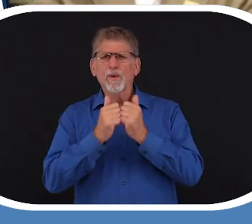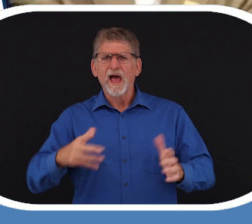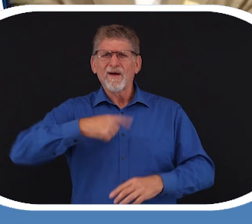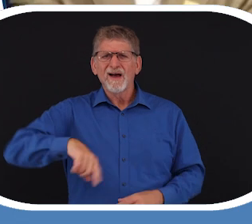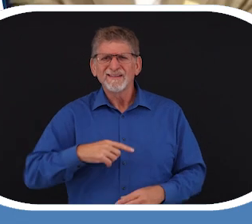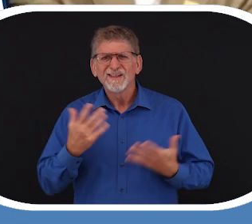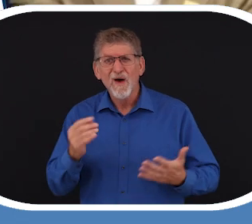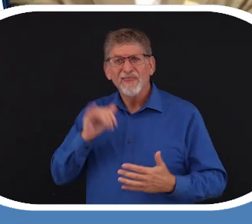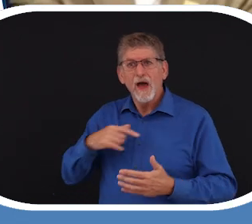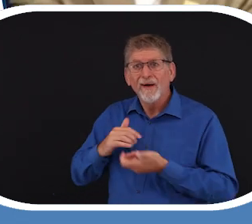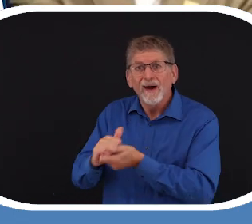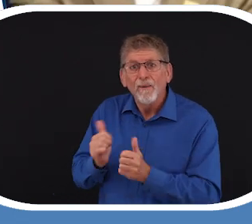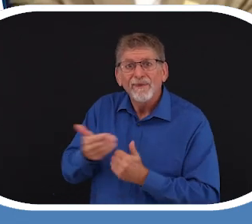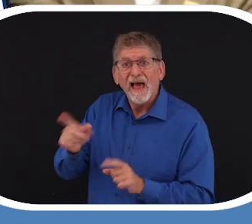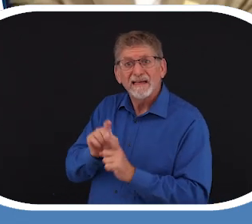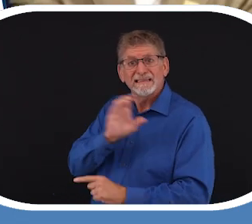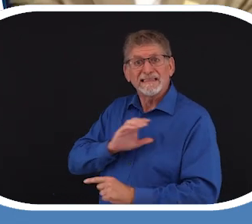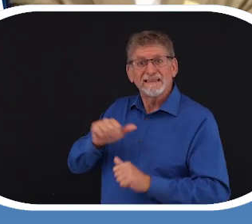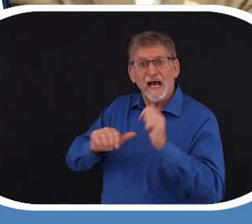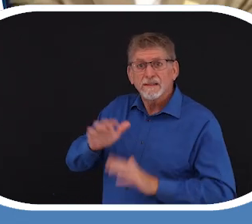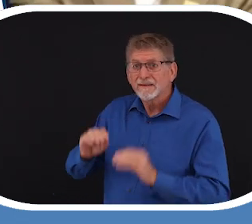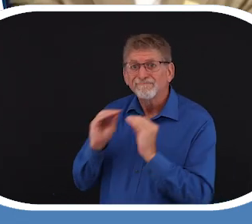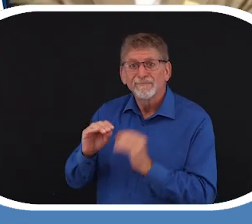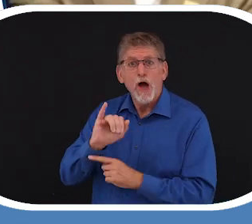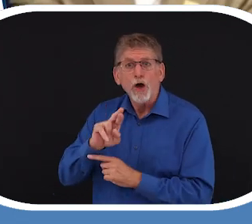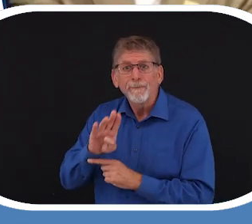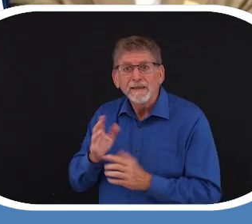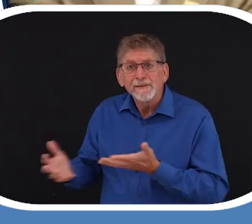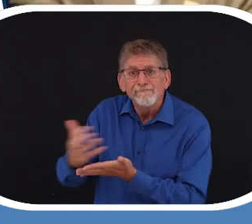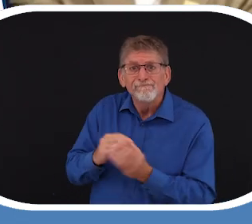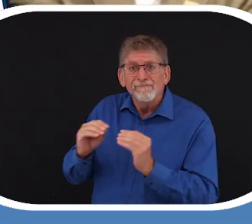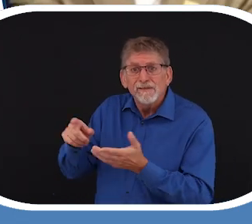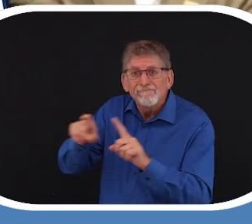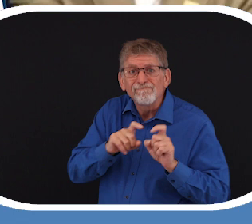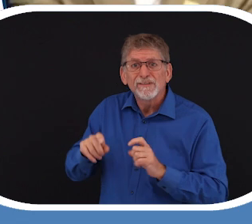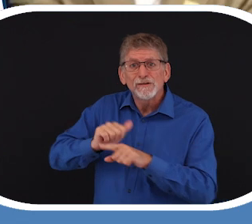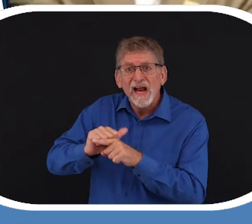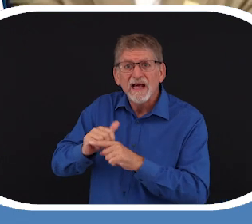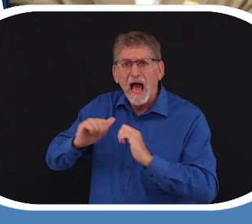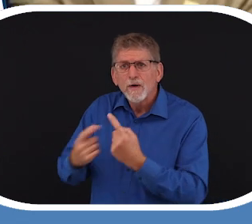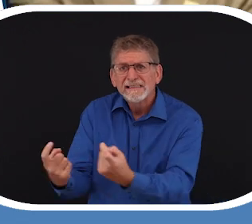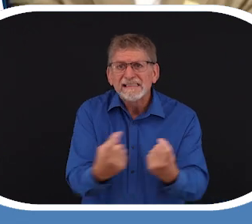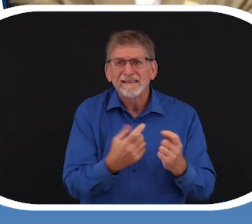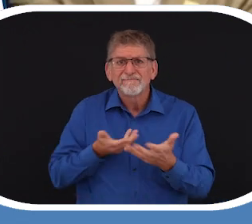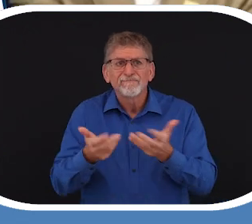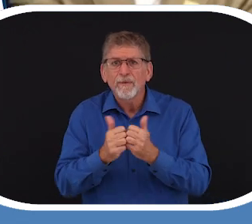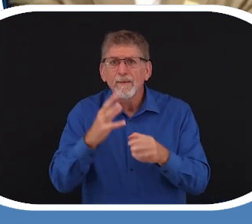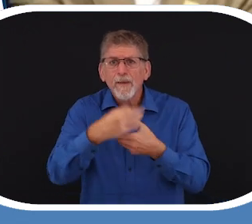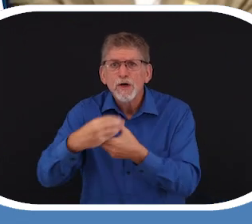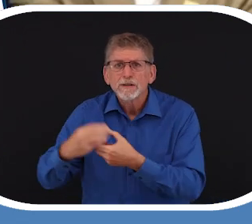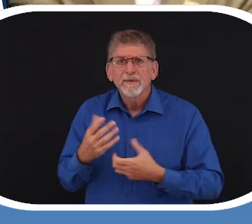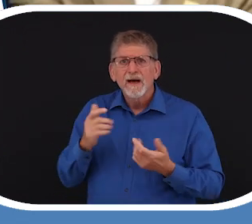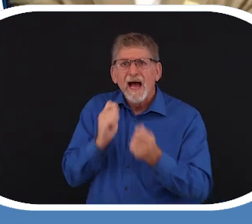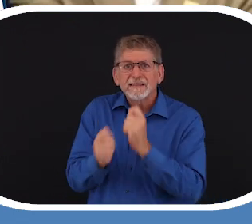citizen scientists, training them in the IRB, training them on how to recruit and engage with participants, and also adapting our research questions to things